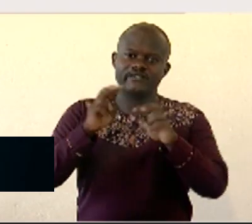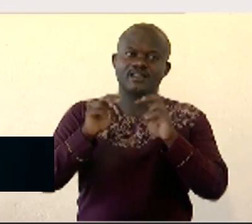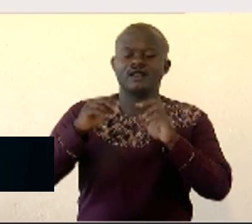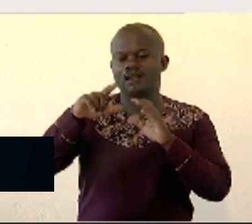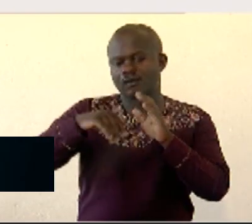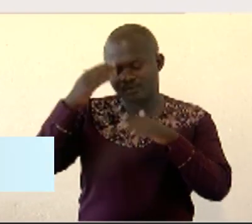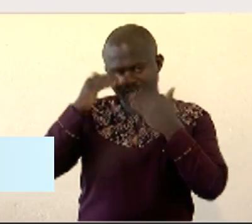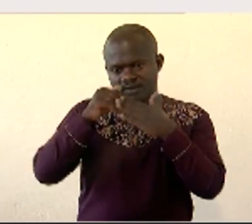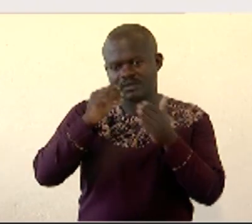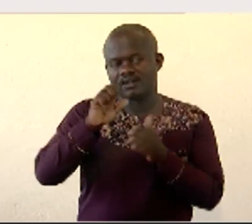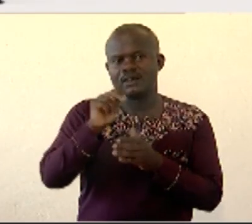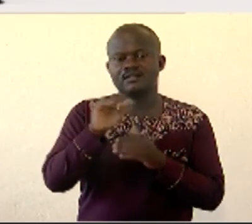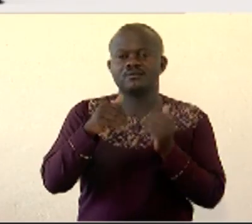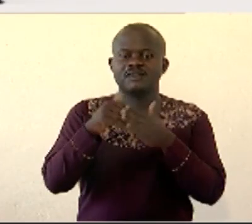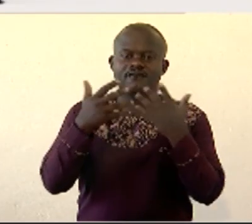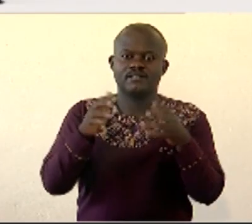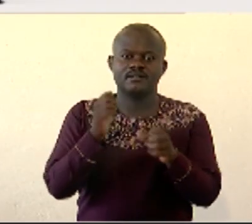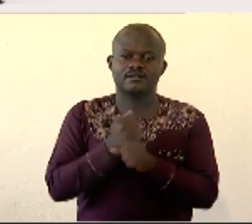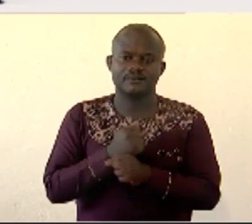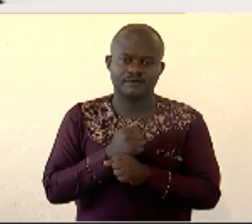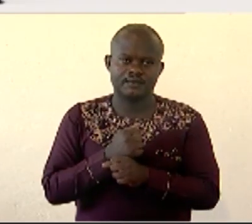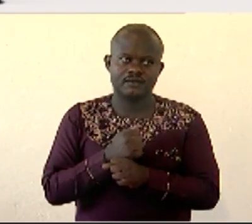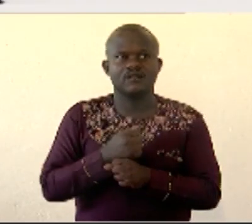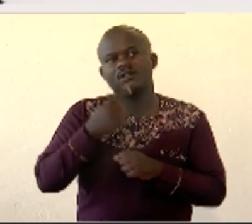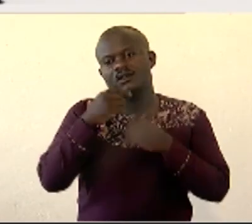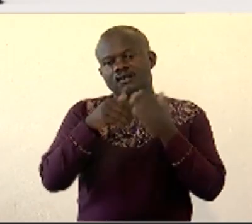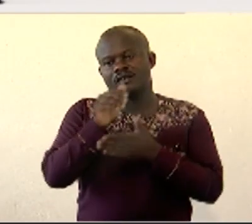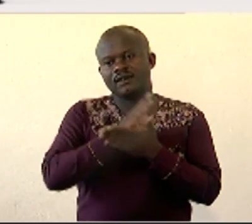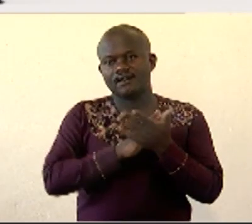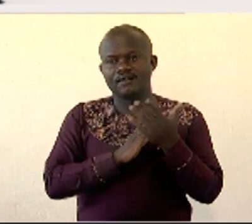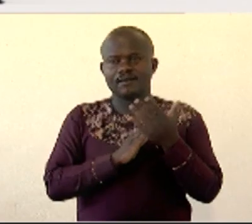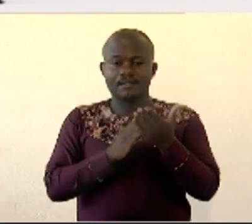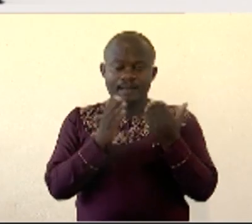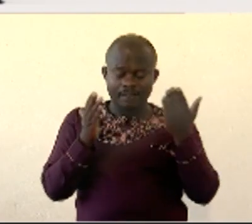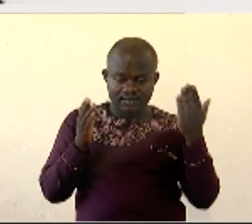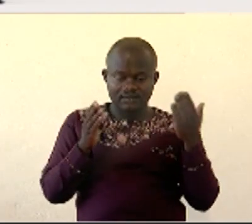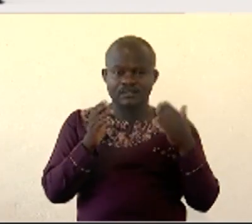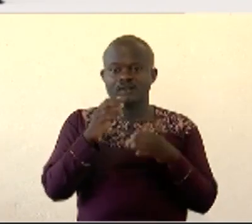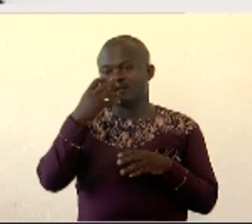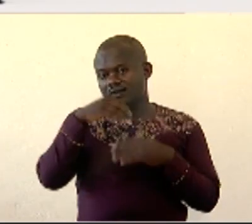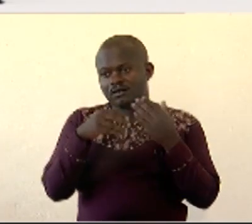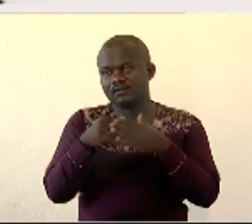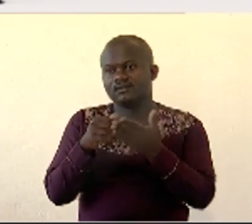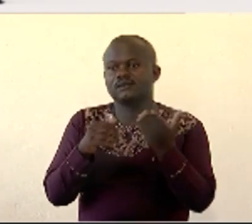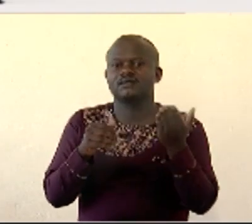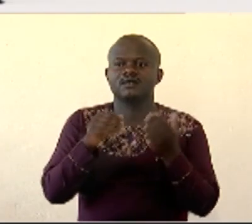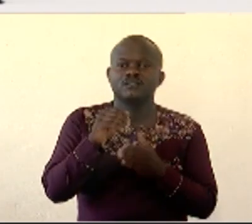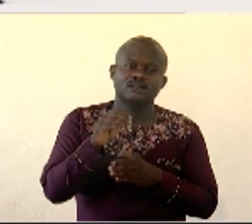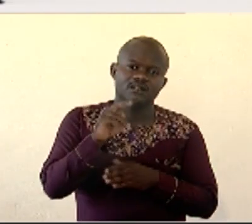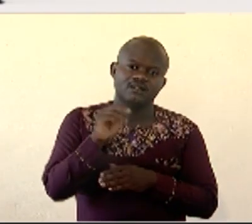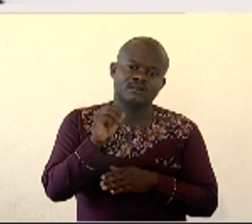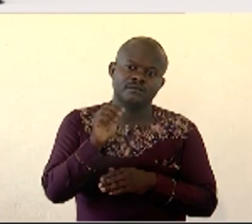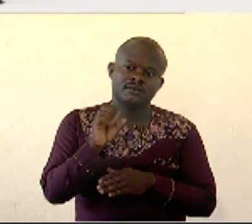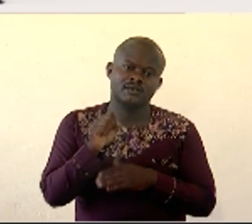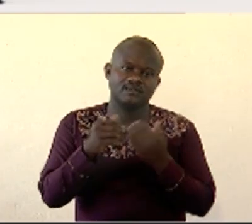because enzyme has been denatured. So any further increase in temperature denatures the enzymes.